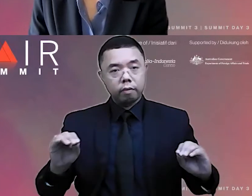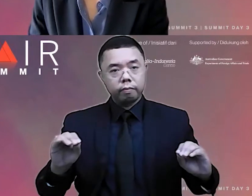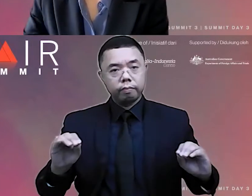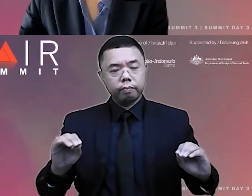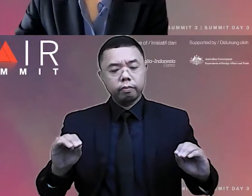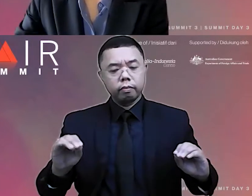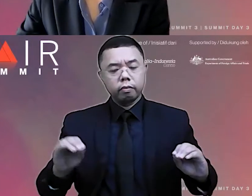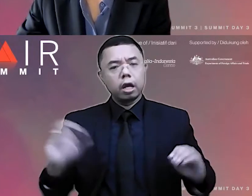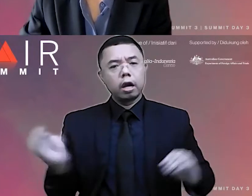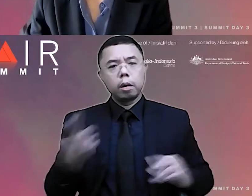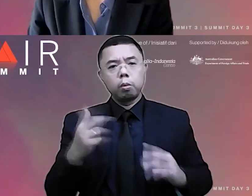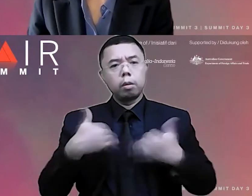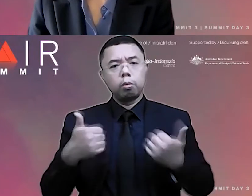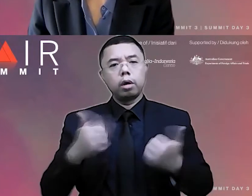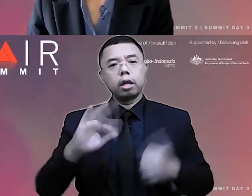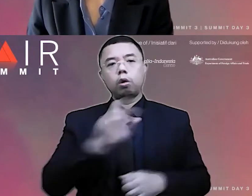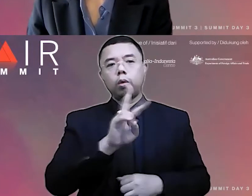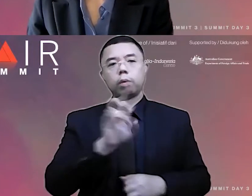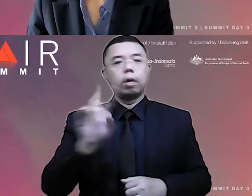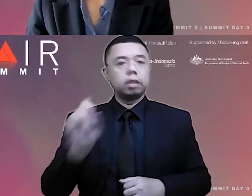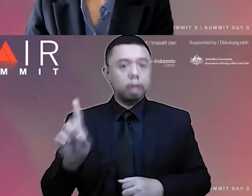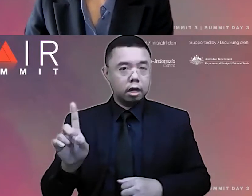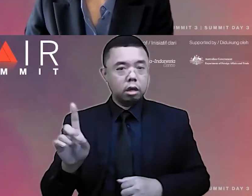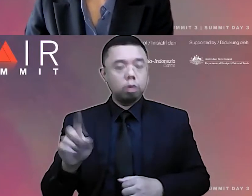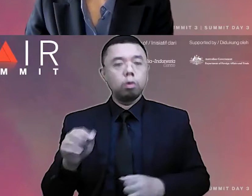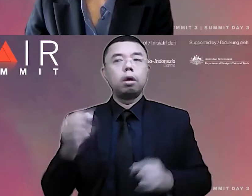to 14.3 million. Next slide, please.